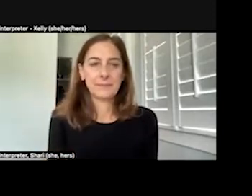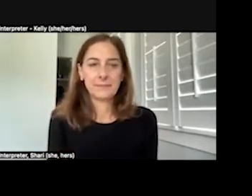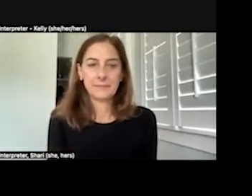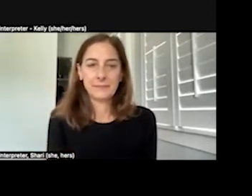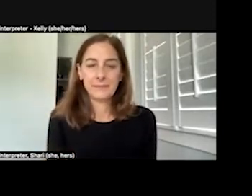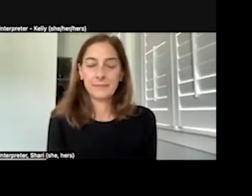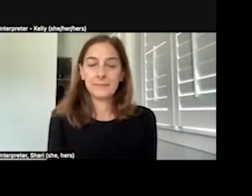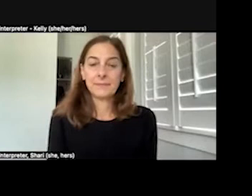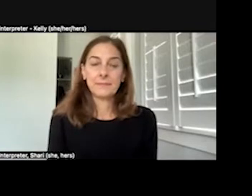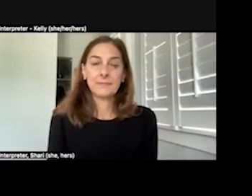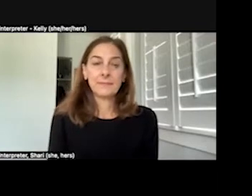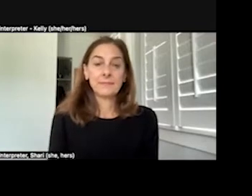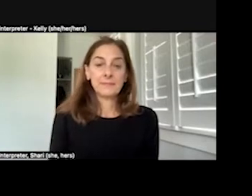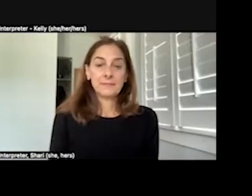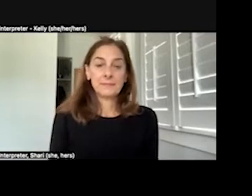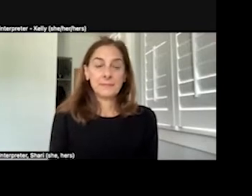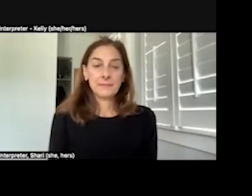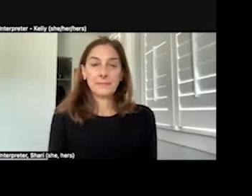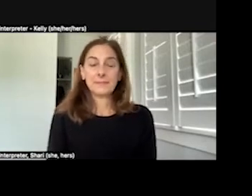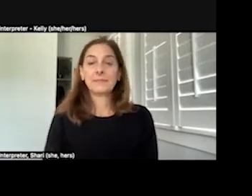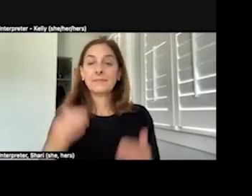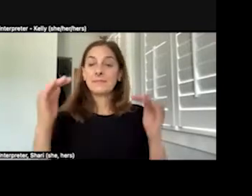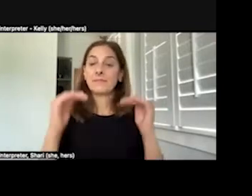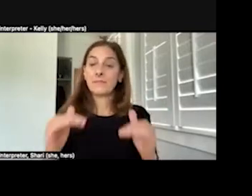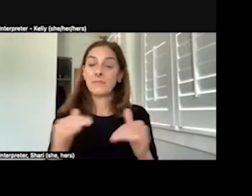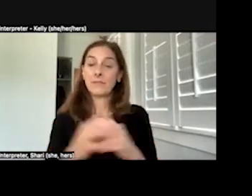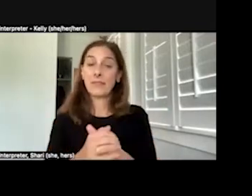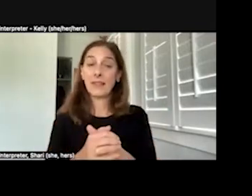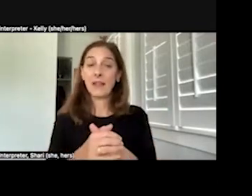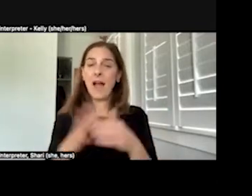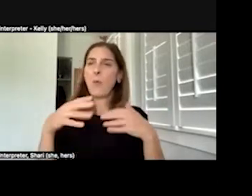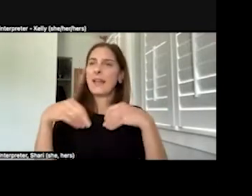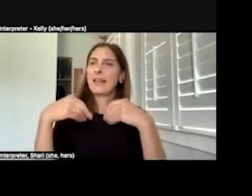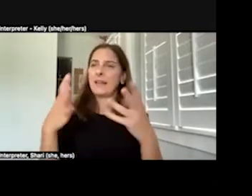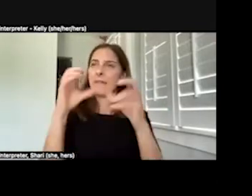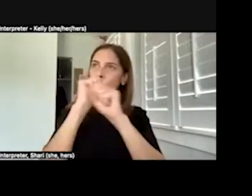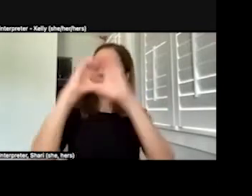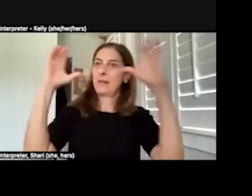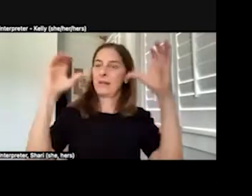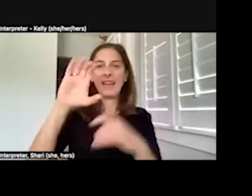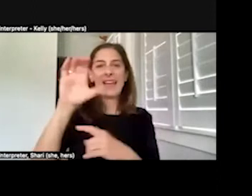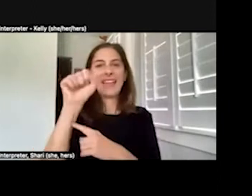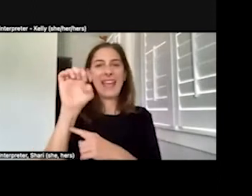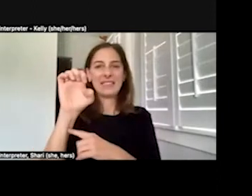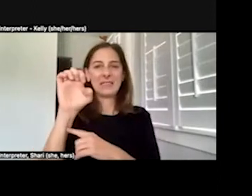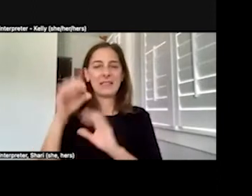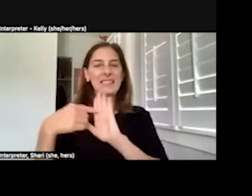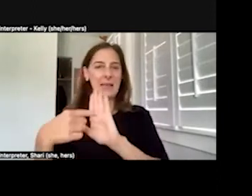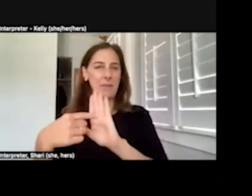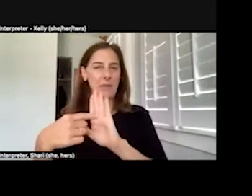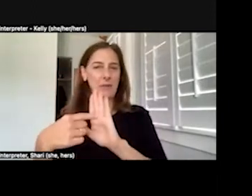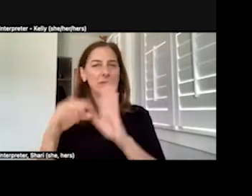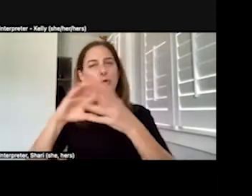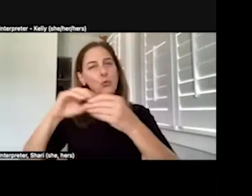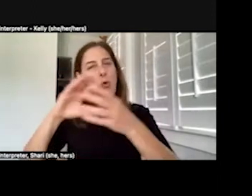So I wanted to give just a case example of how Mass Health as secondary coverage works.